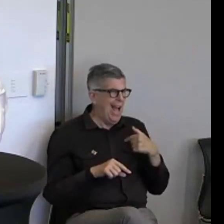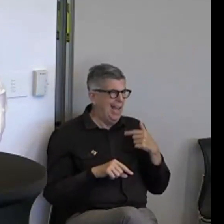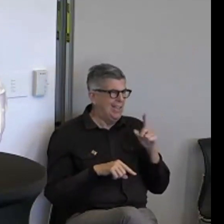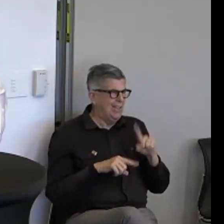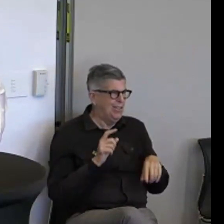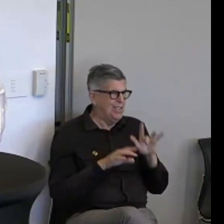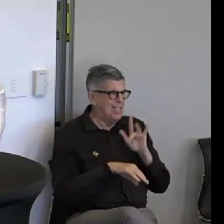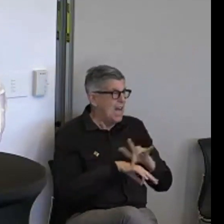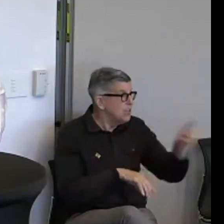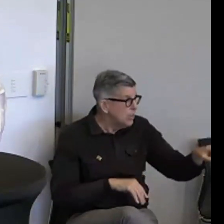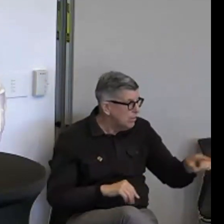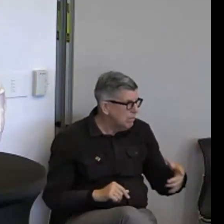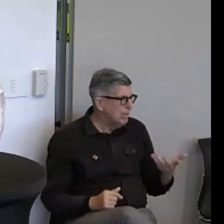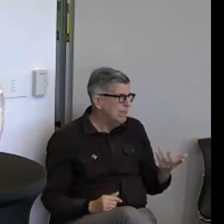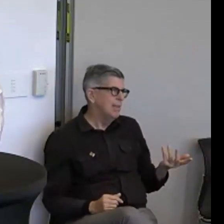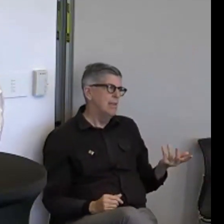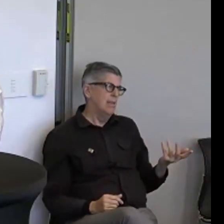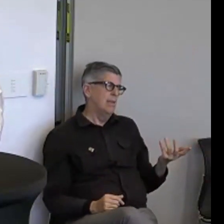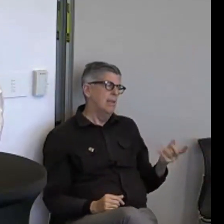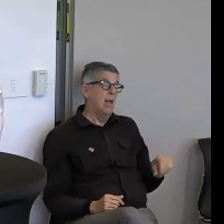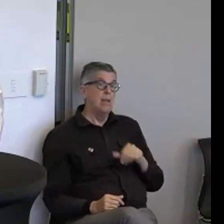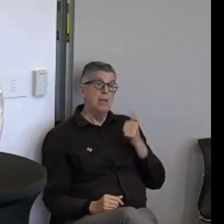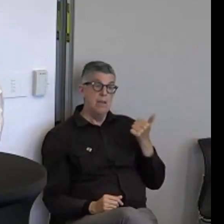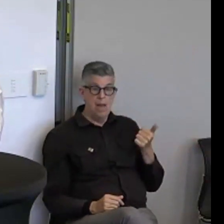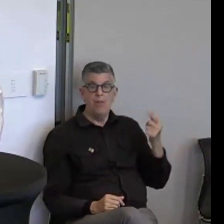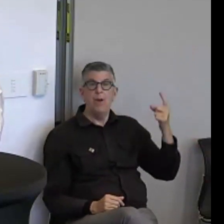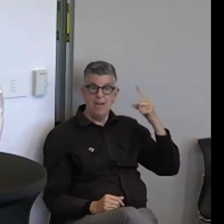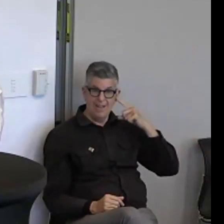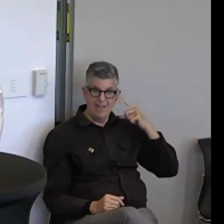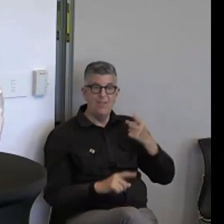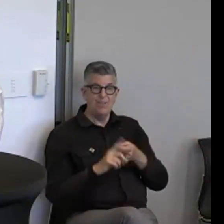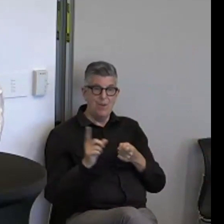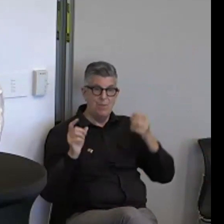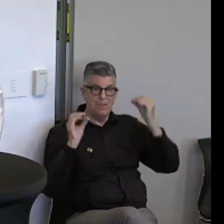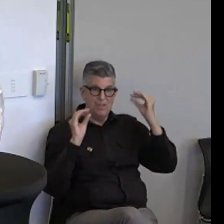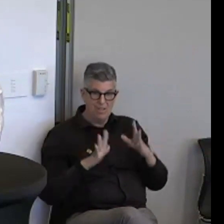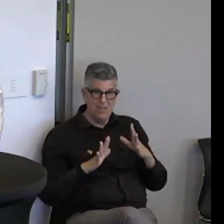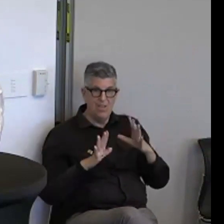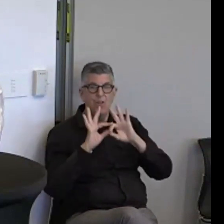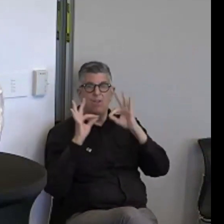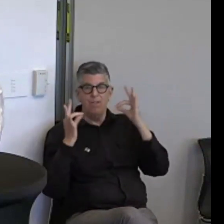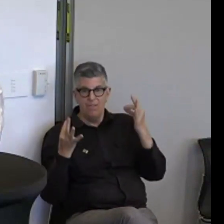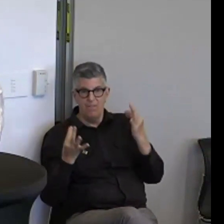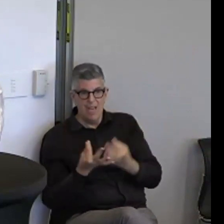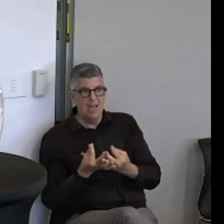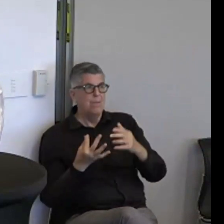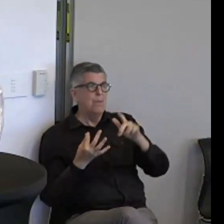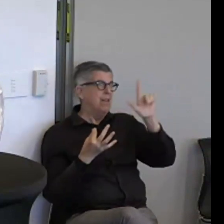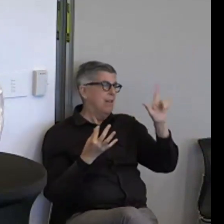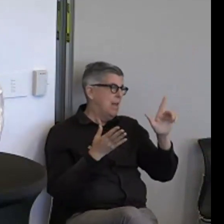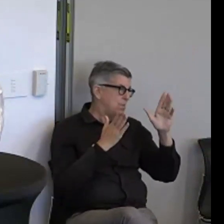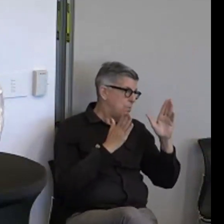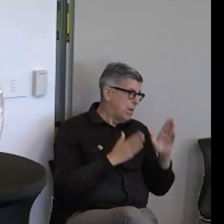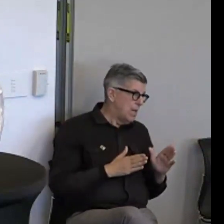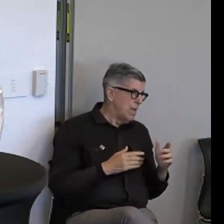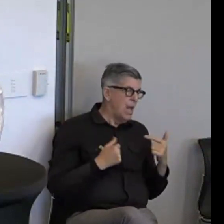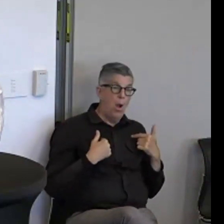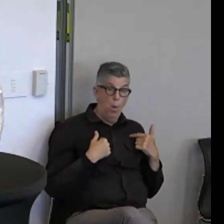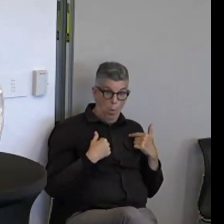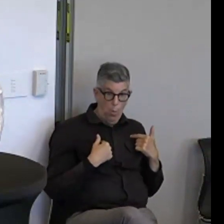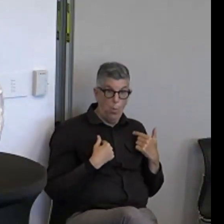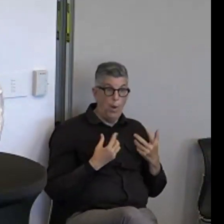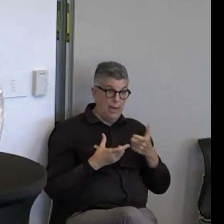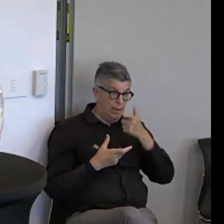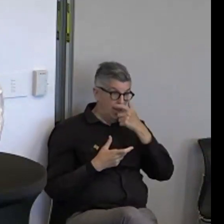And another thing I hear from teachers and families and librarians is, we're really interested